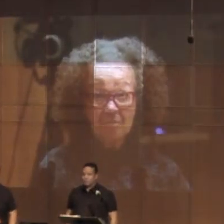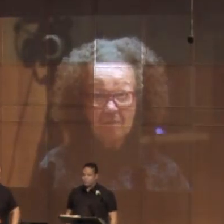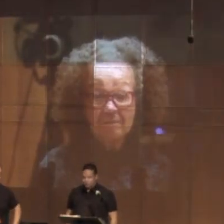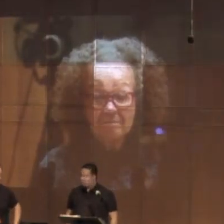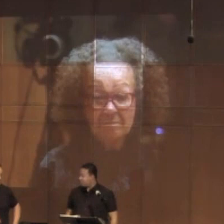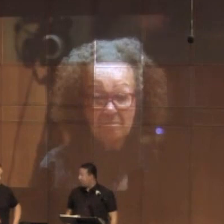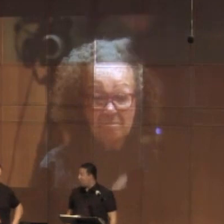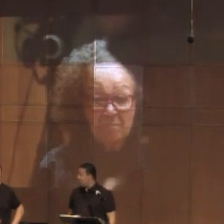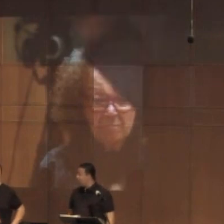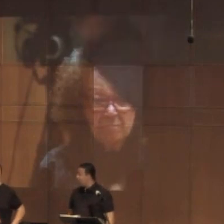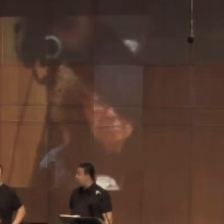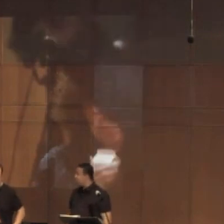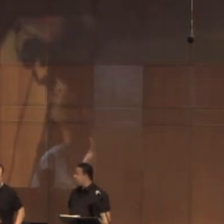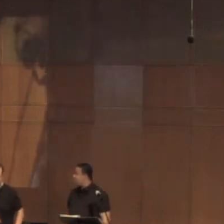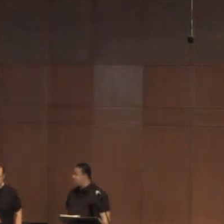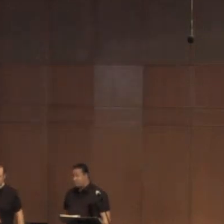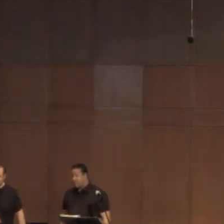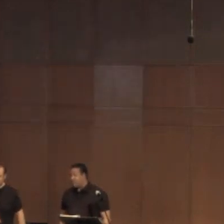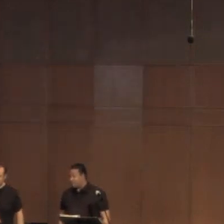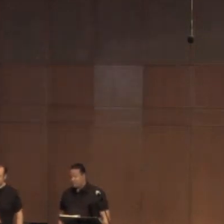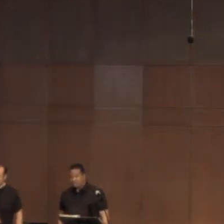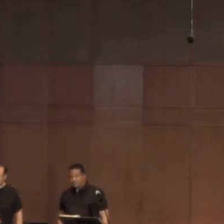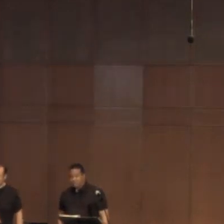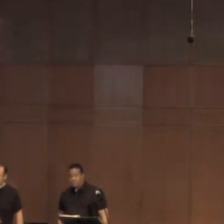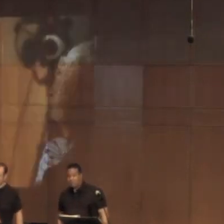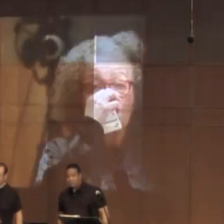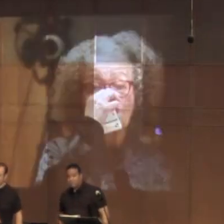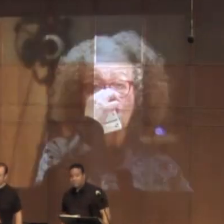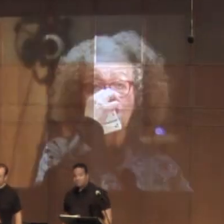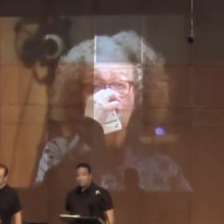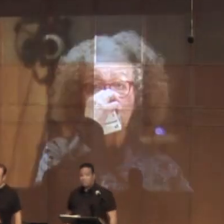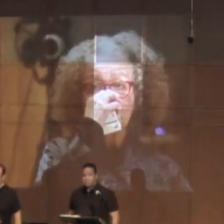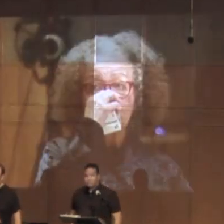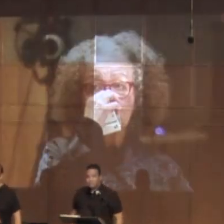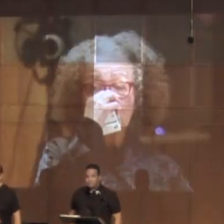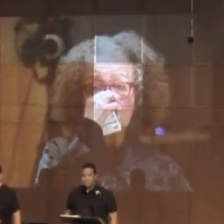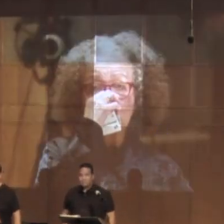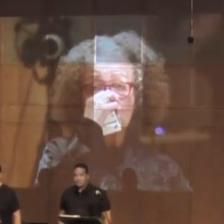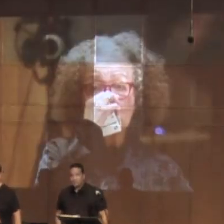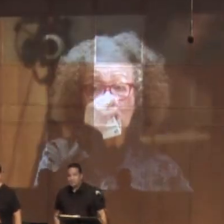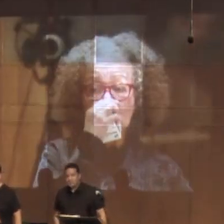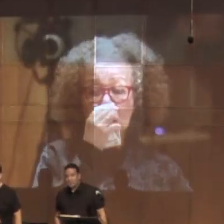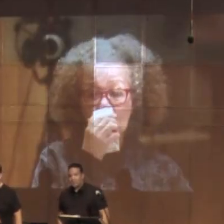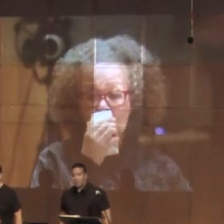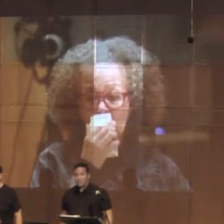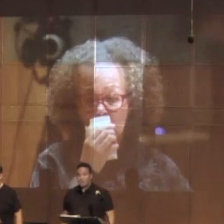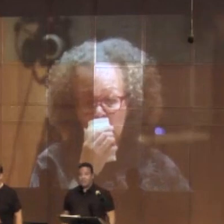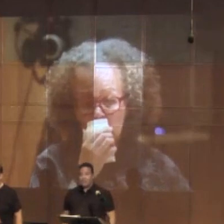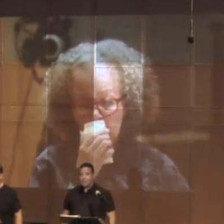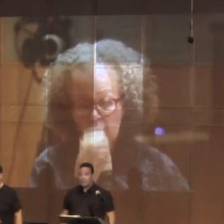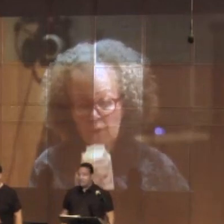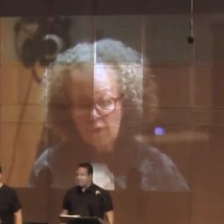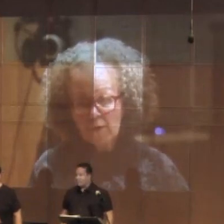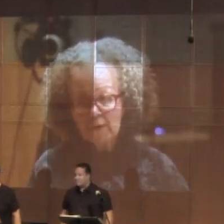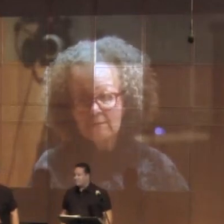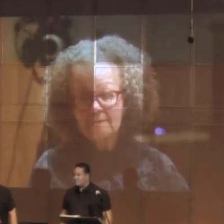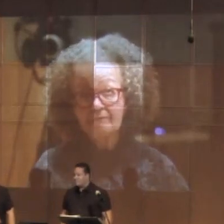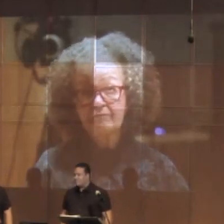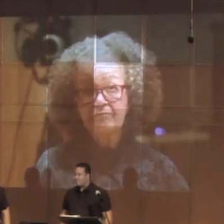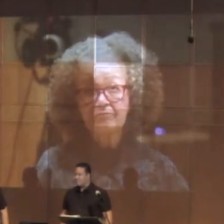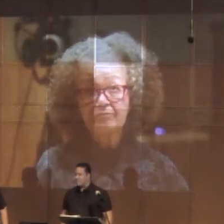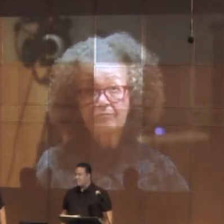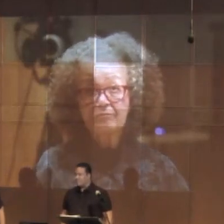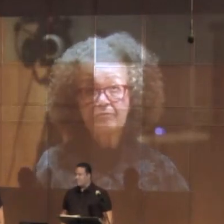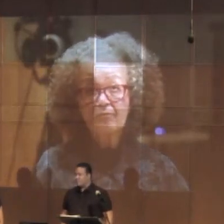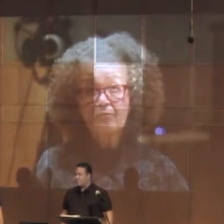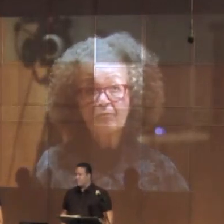sense sort of um the other thing just to for all the actors you guys are amazing it is